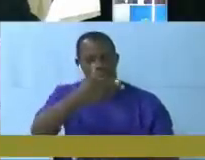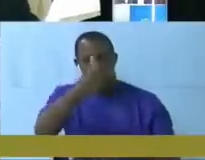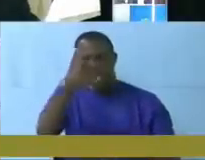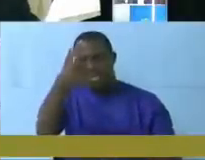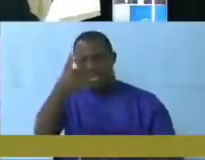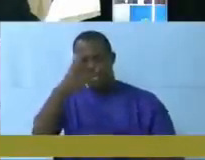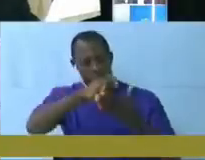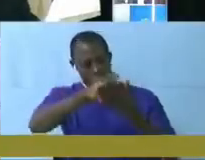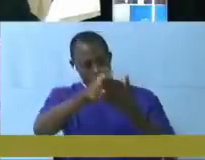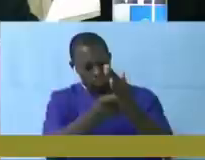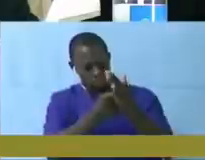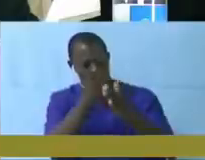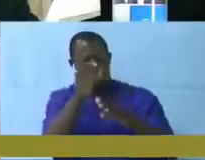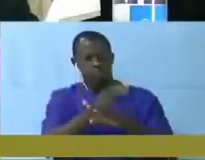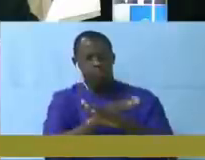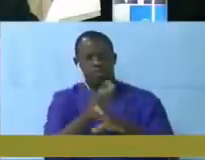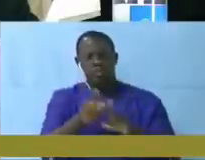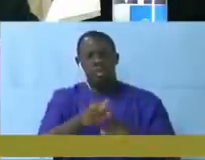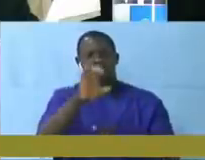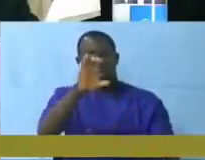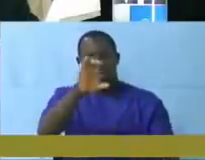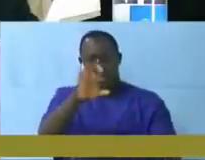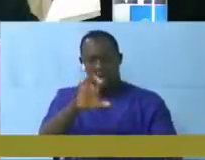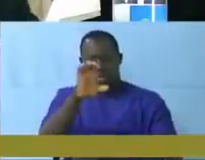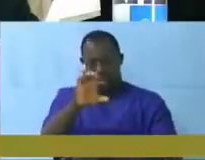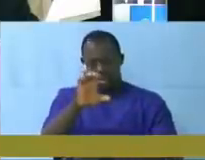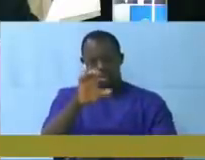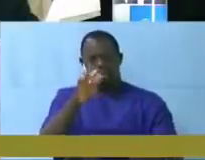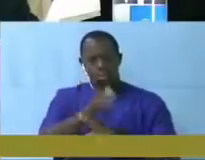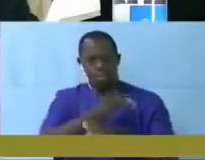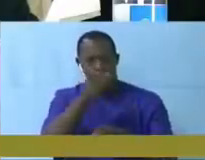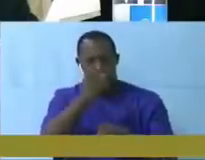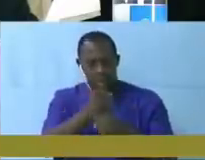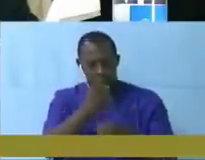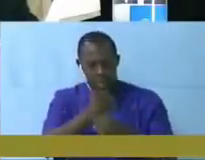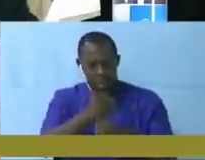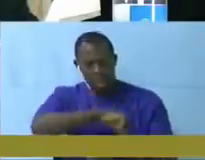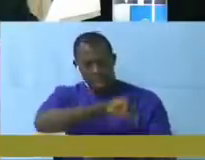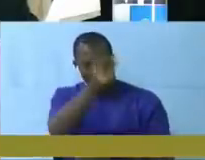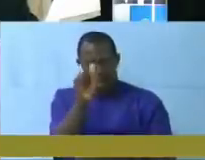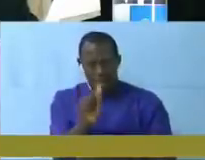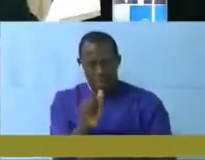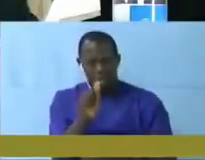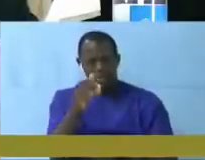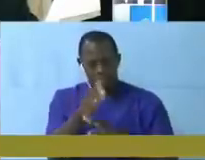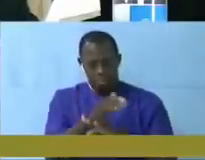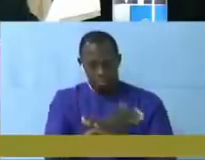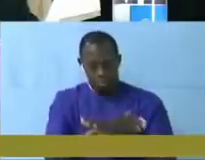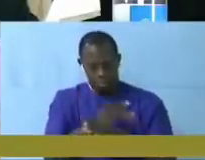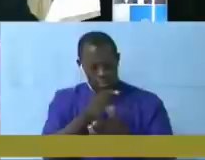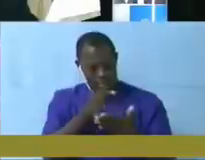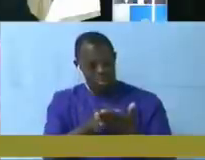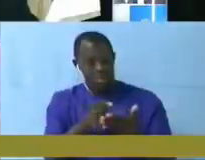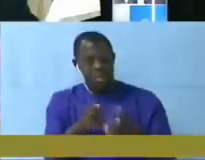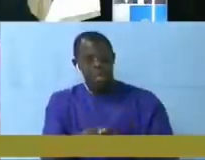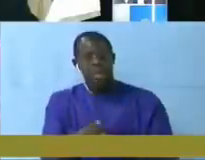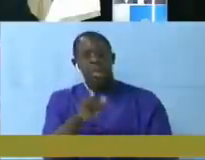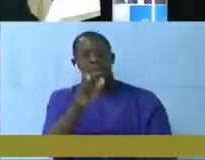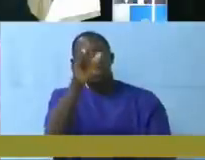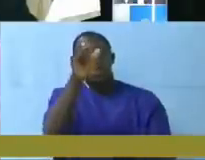was prepared by the Constitutional Review Commission and before the deletions by JAMI?